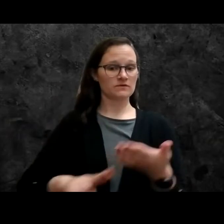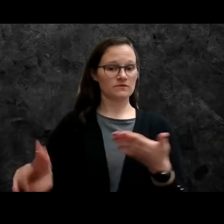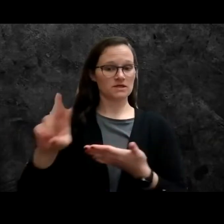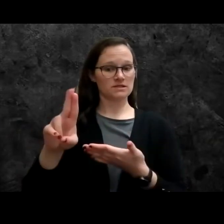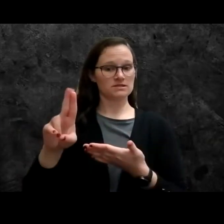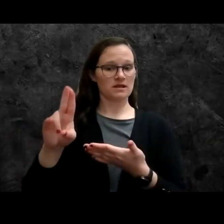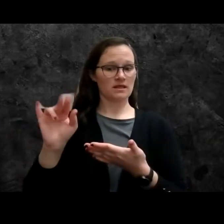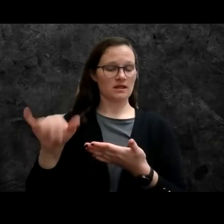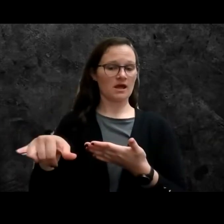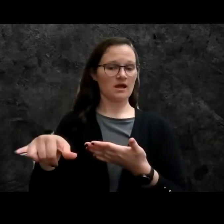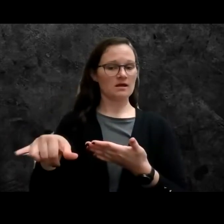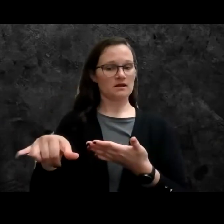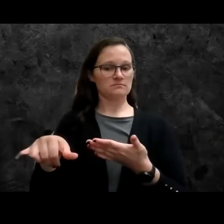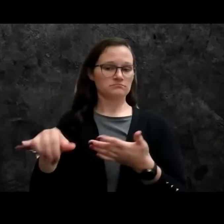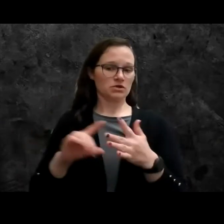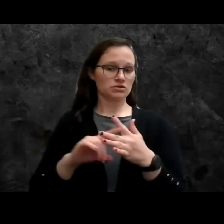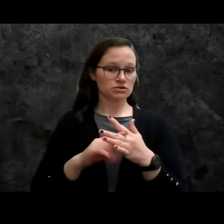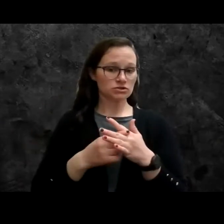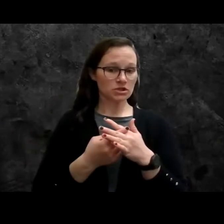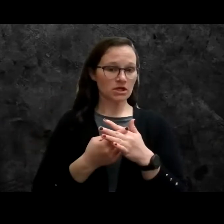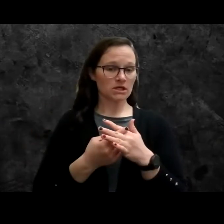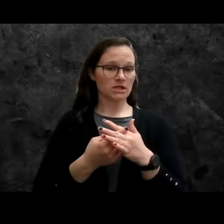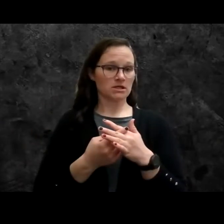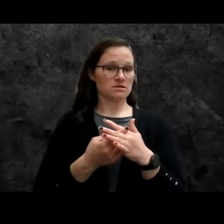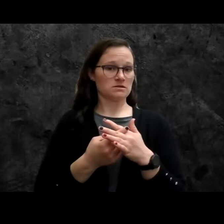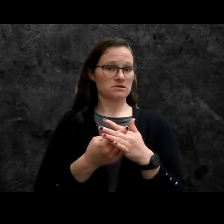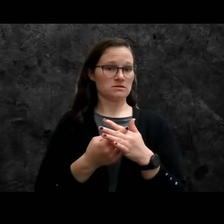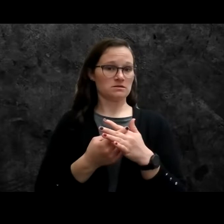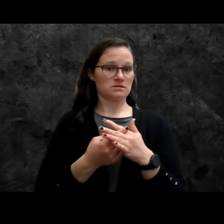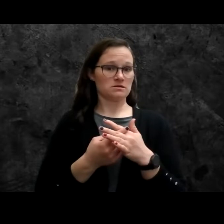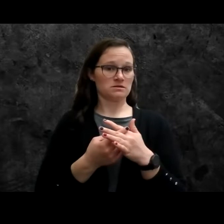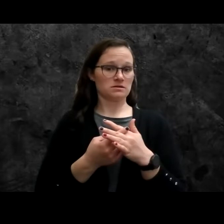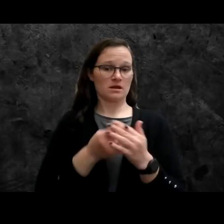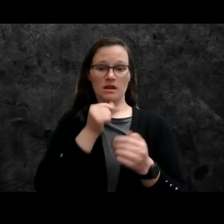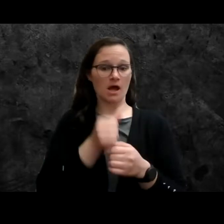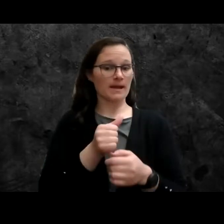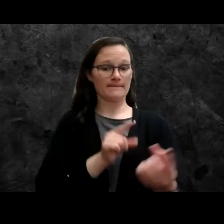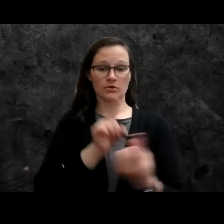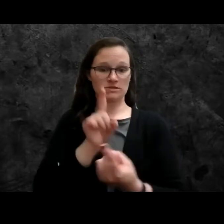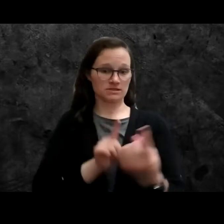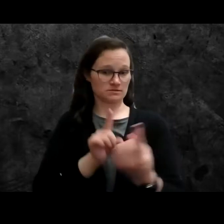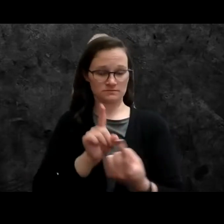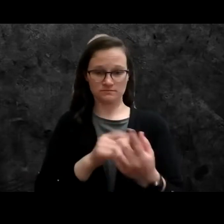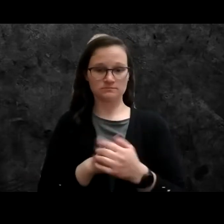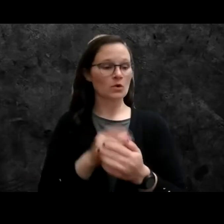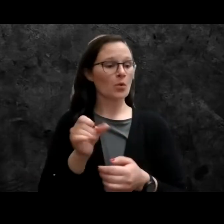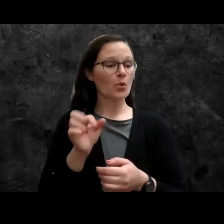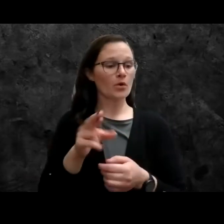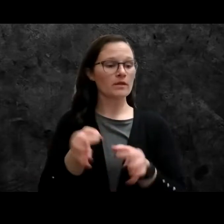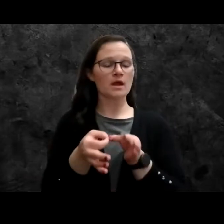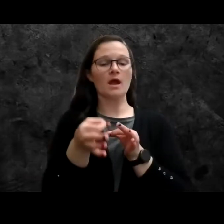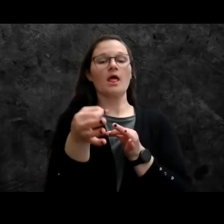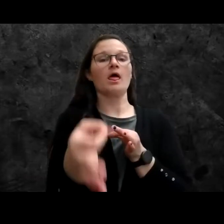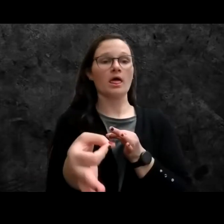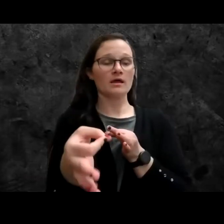starting either in a remote kind of mode or are delaying their start. It's a very small fraction of the overall. So I think what